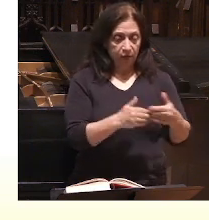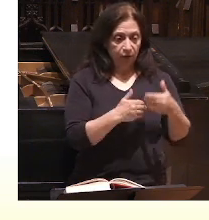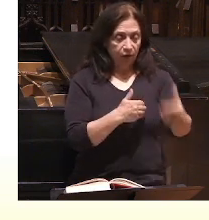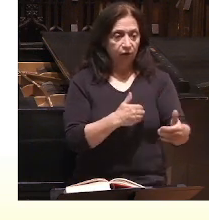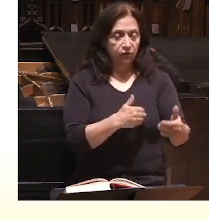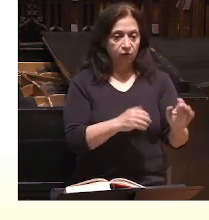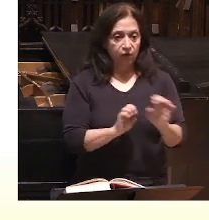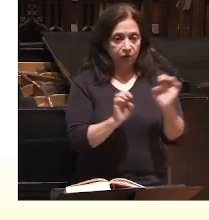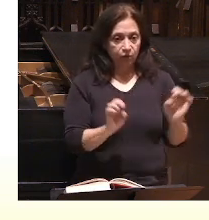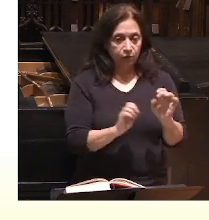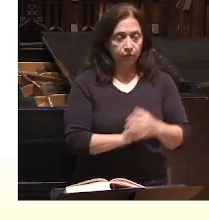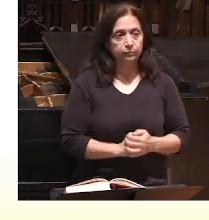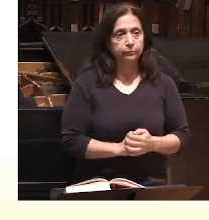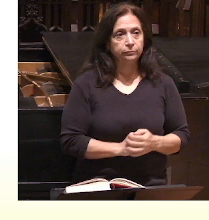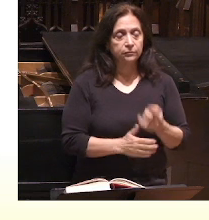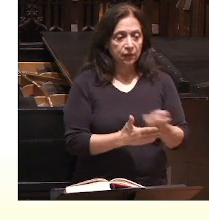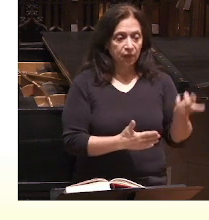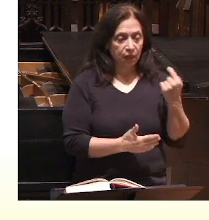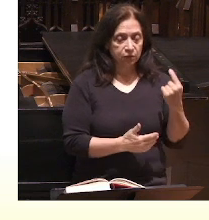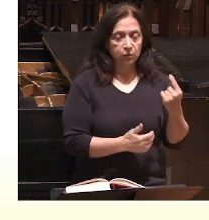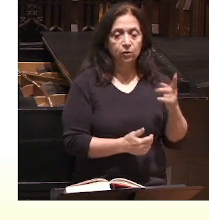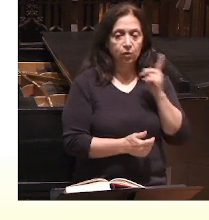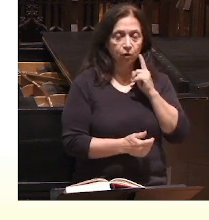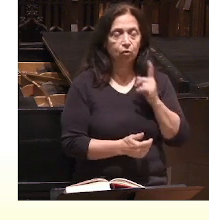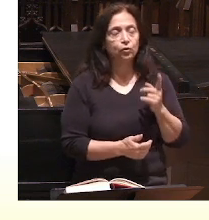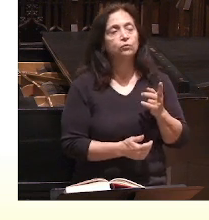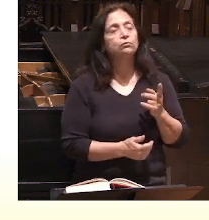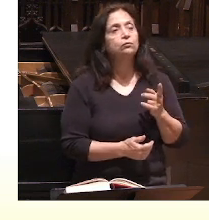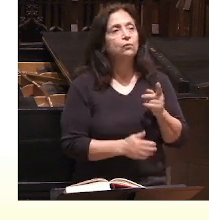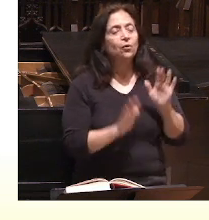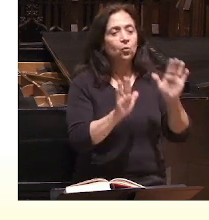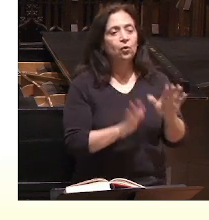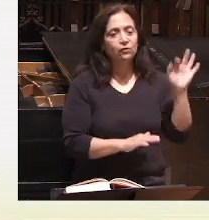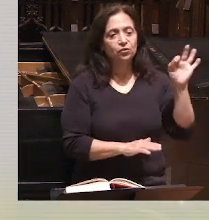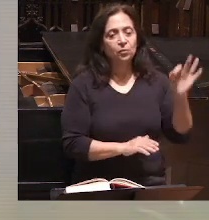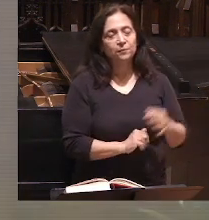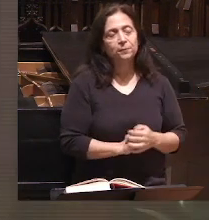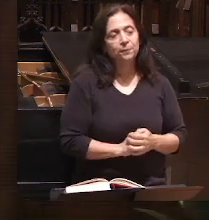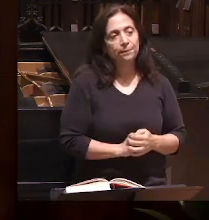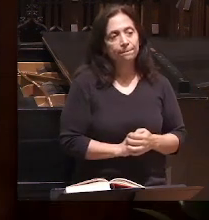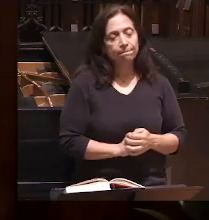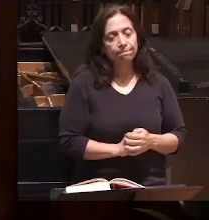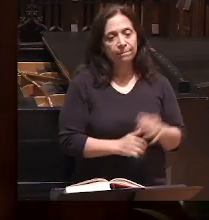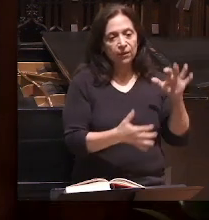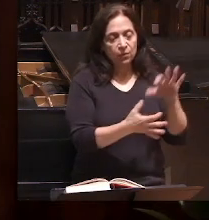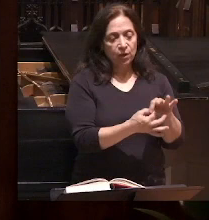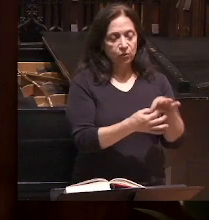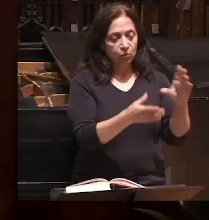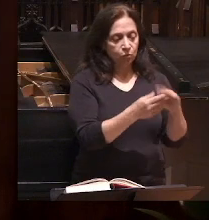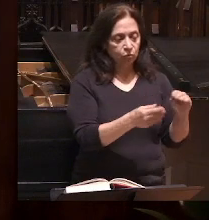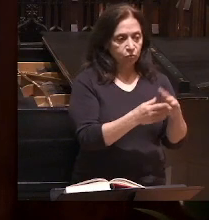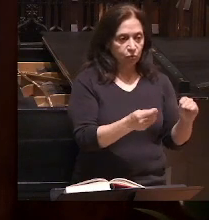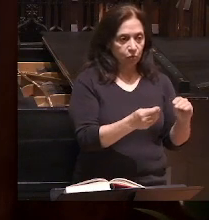post-Easter. Last week, we heard a terrific sermon about the story